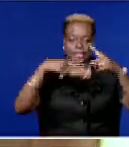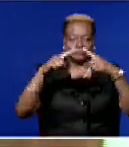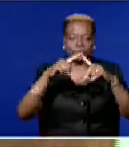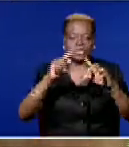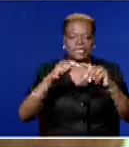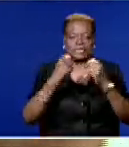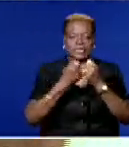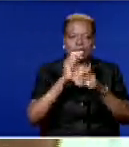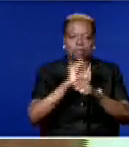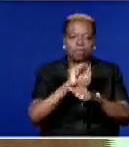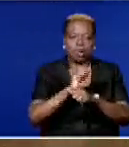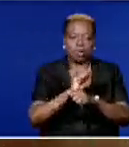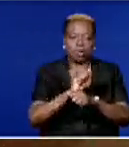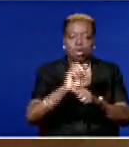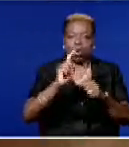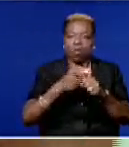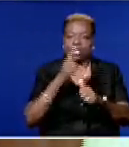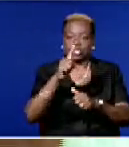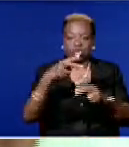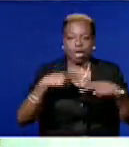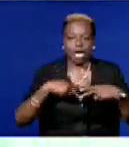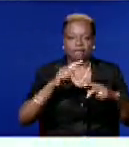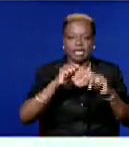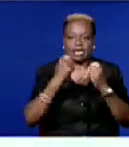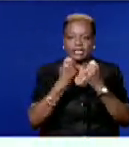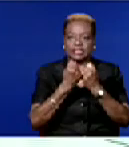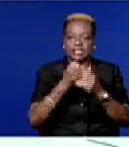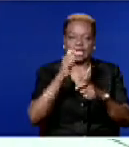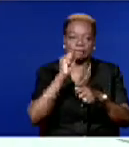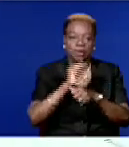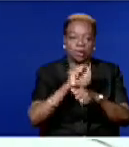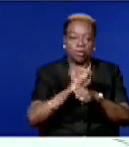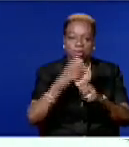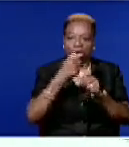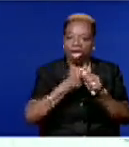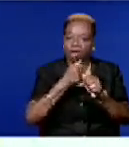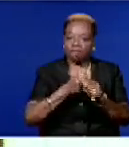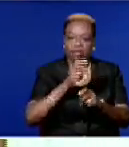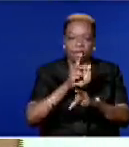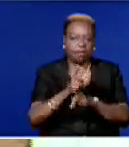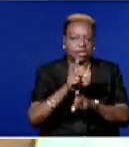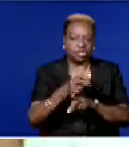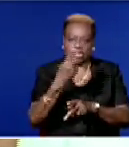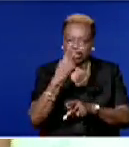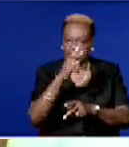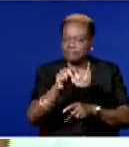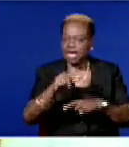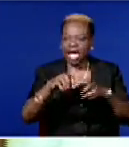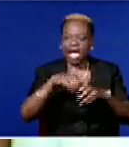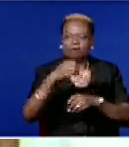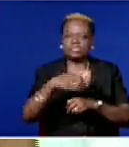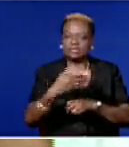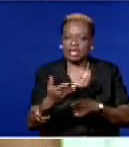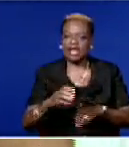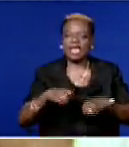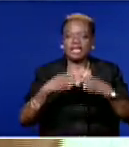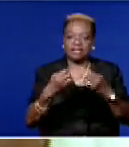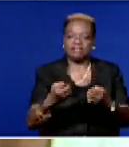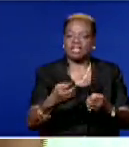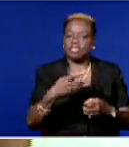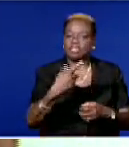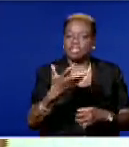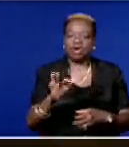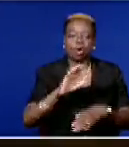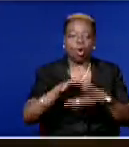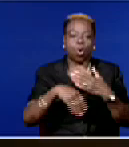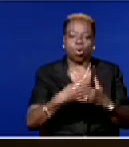Anytime you got teamwork and these guys hustling, hey, every practice you should see them. They're out there and they're giving them their all. So what happens in practice happens in the